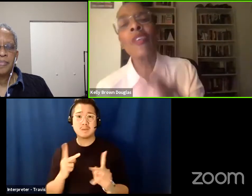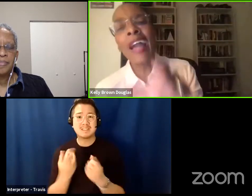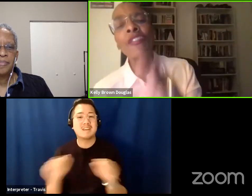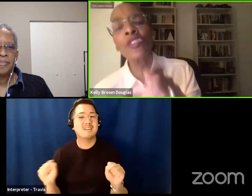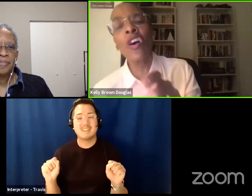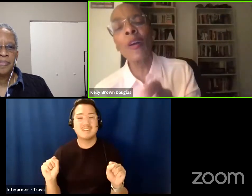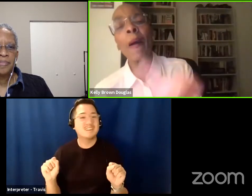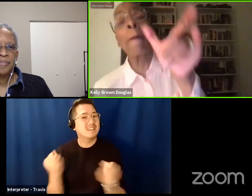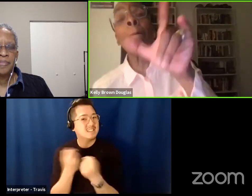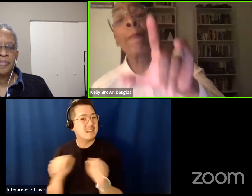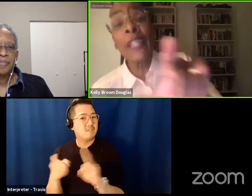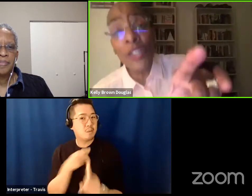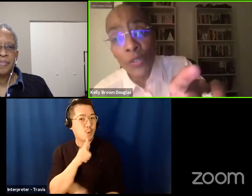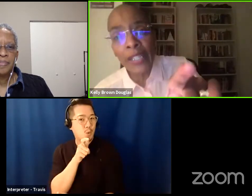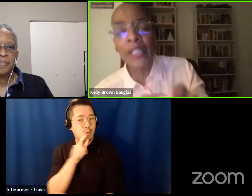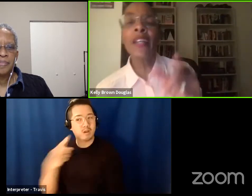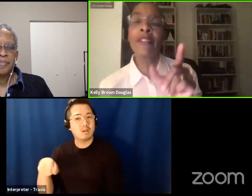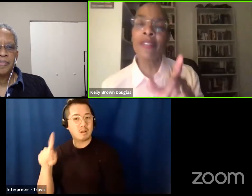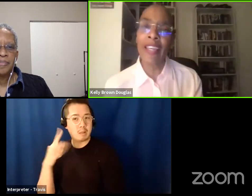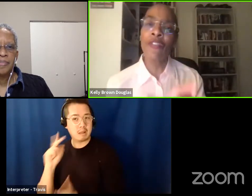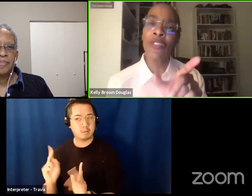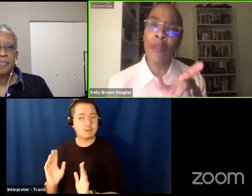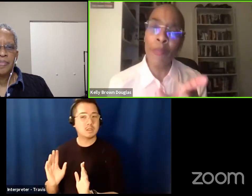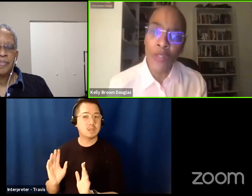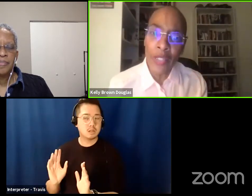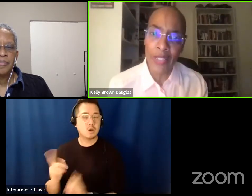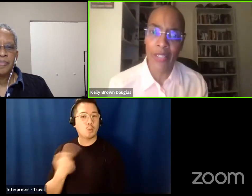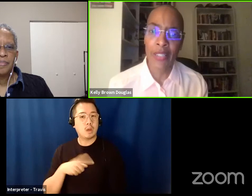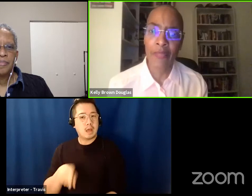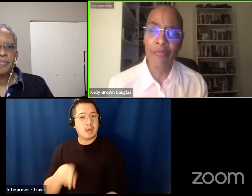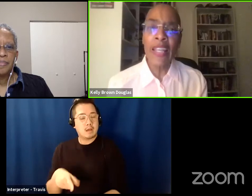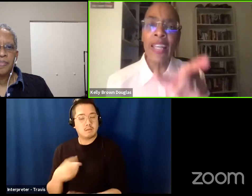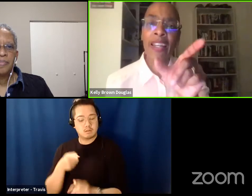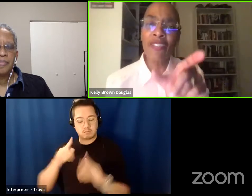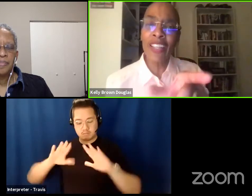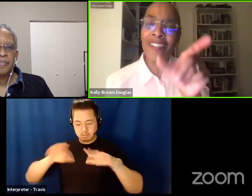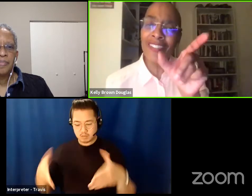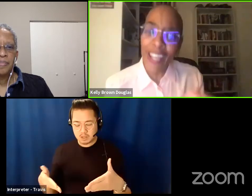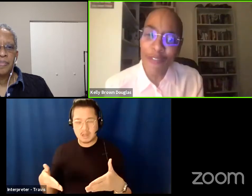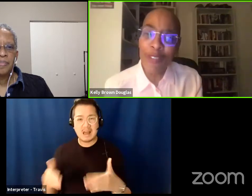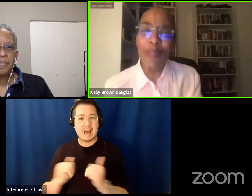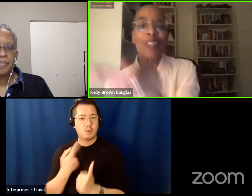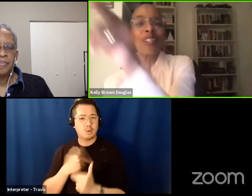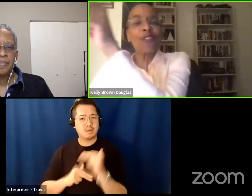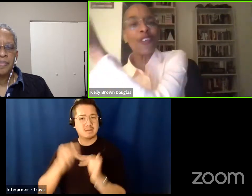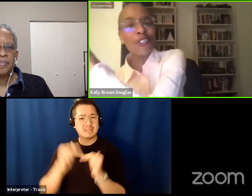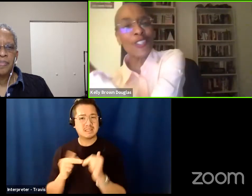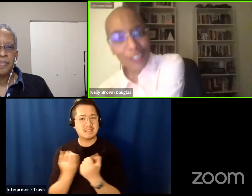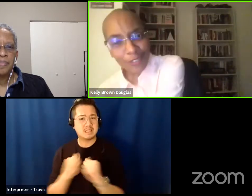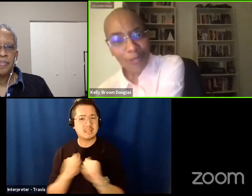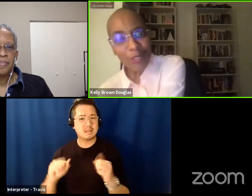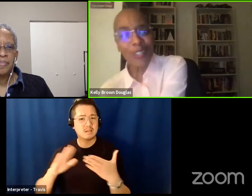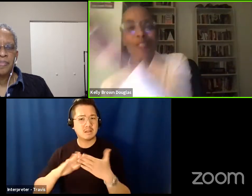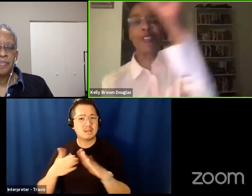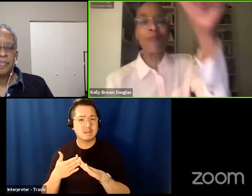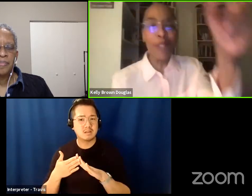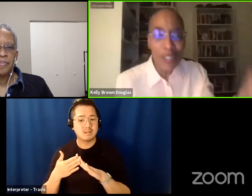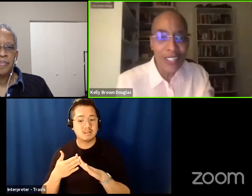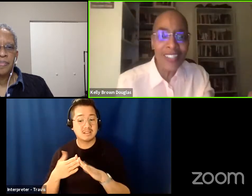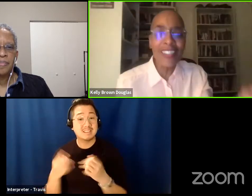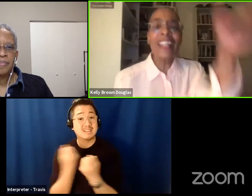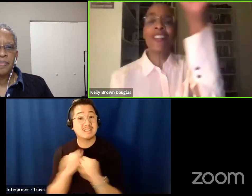We have to talk about building safe communities. And safe communities are just